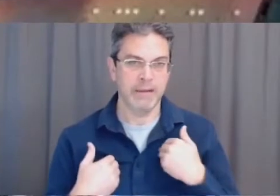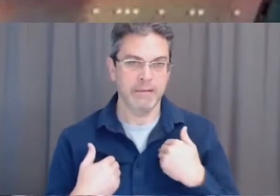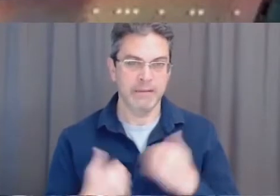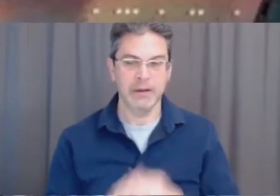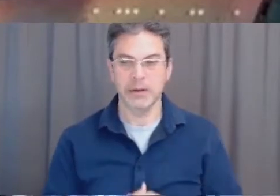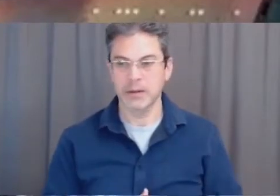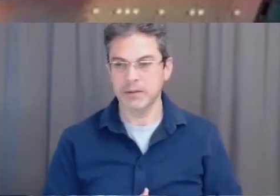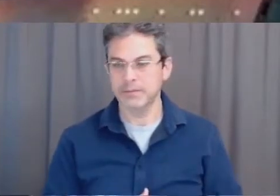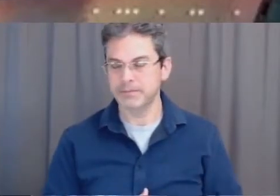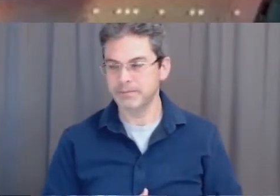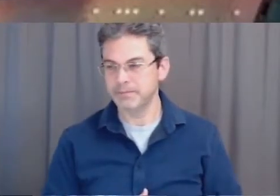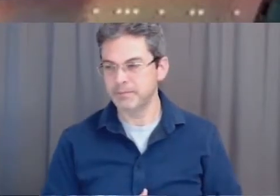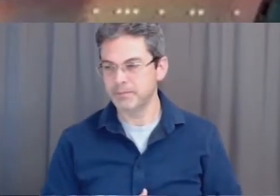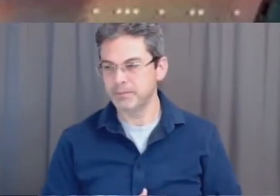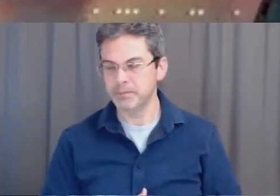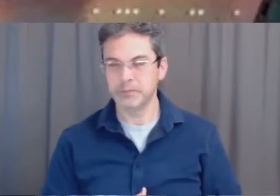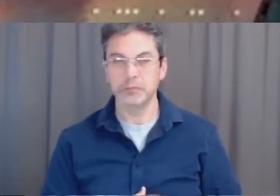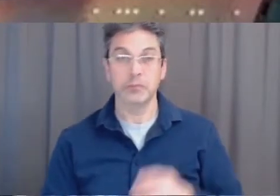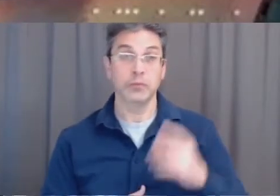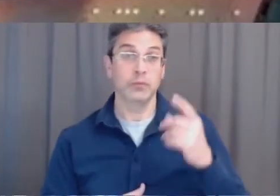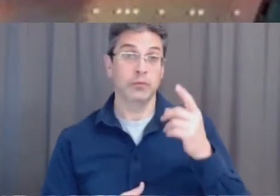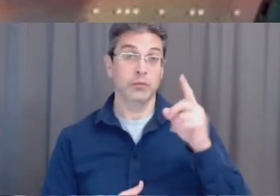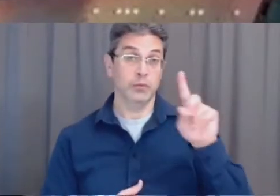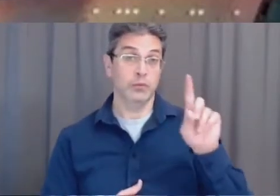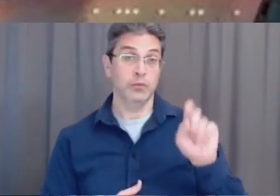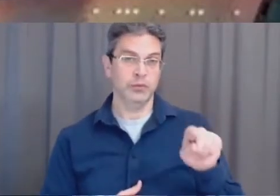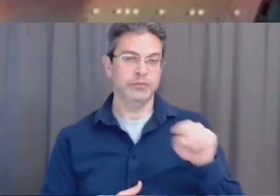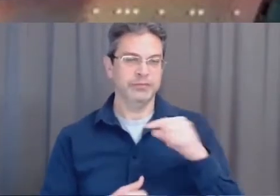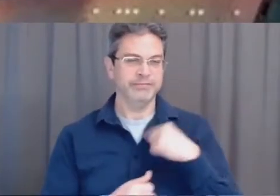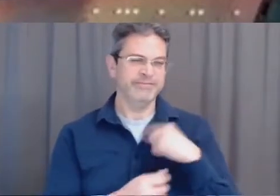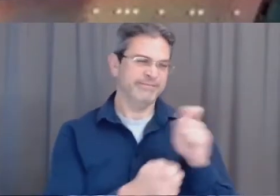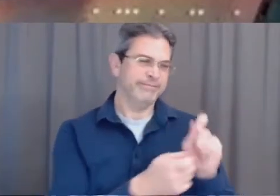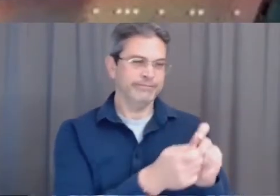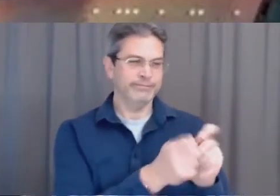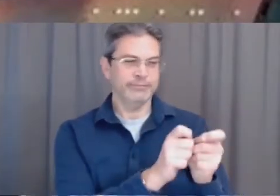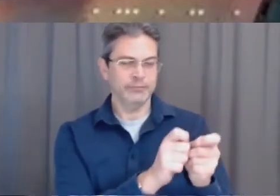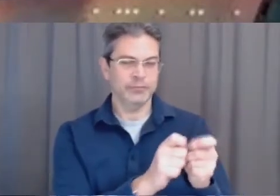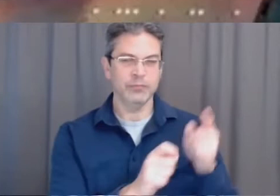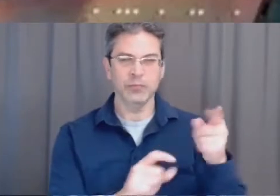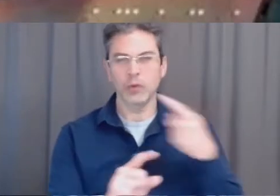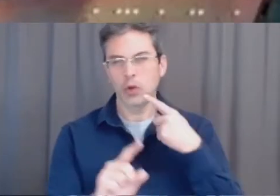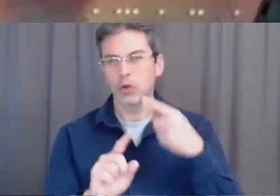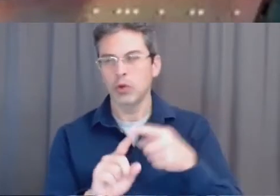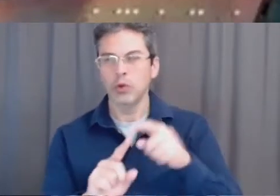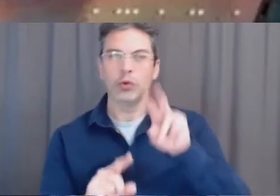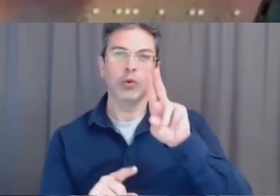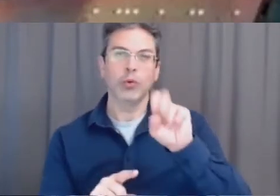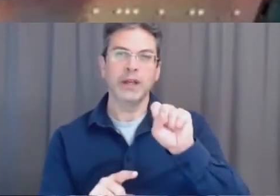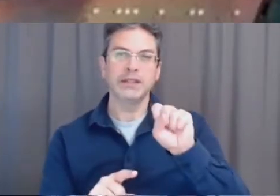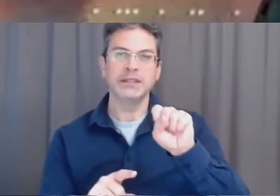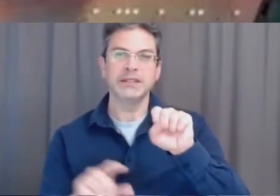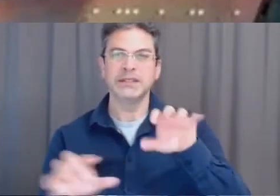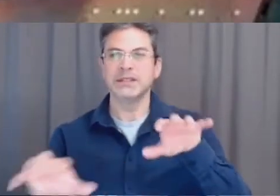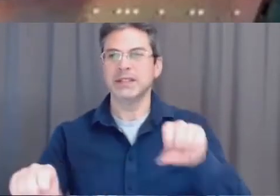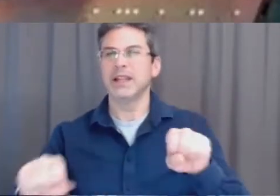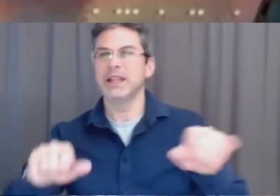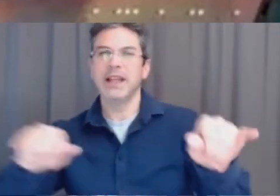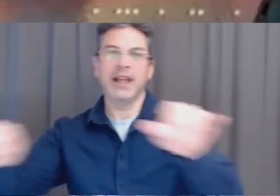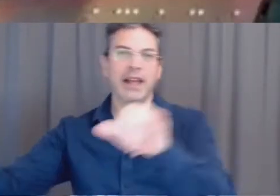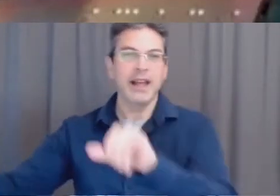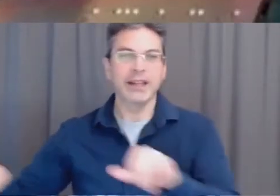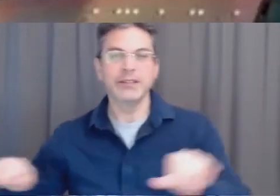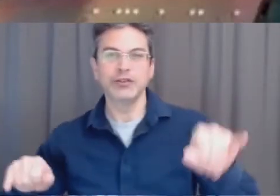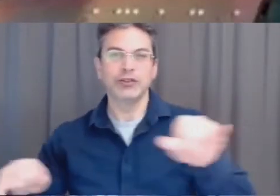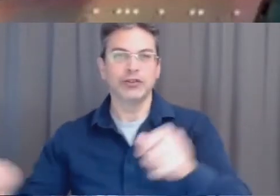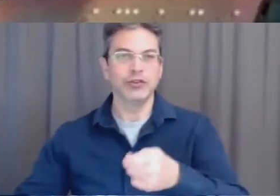One of them, I'll sort of twist around. The question was about U.S. hegemony. And what I'm curious about is not